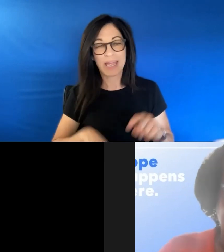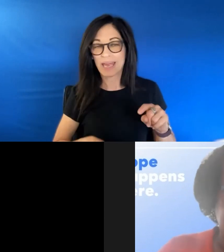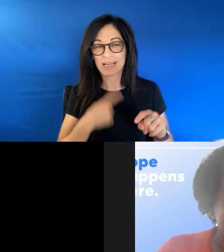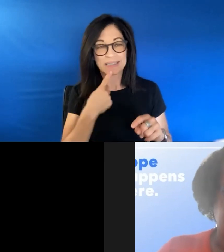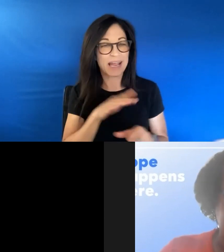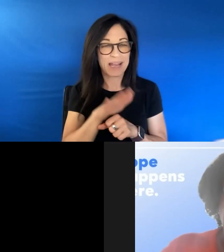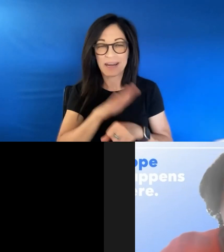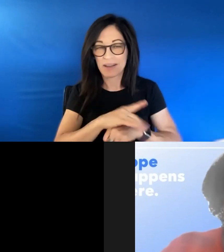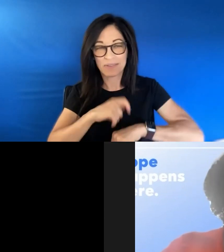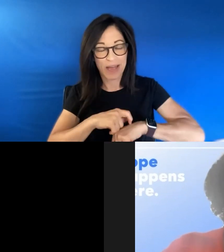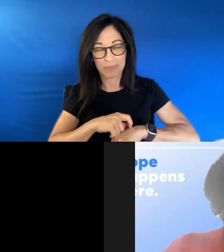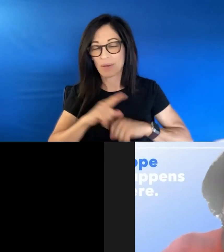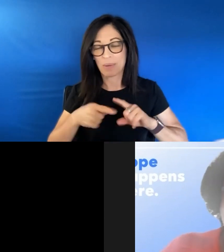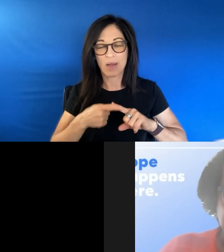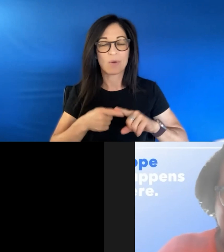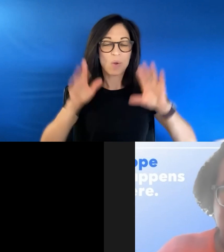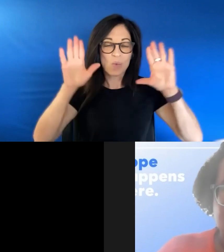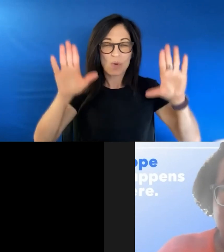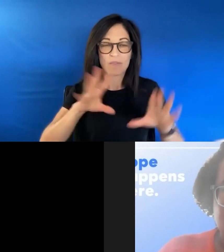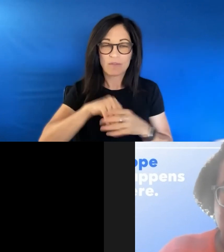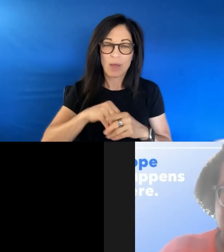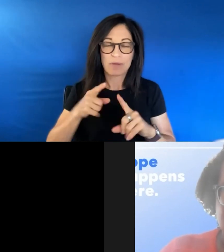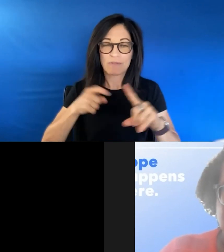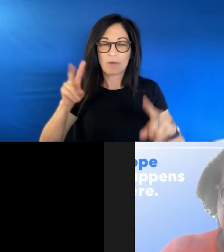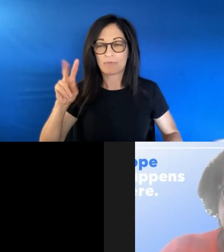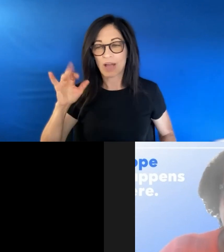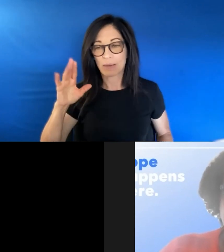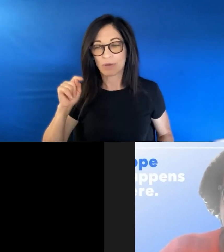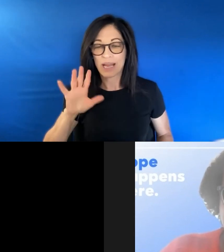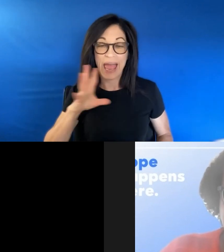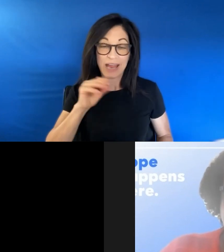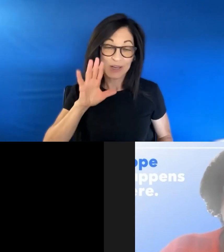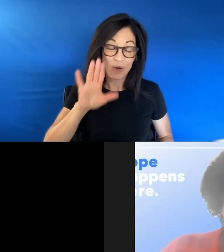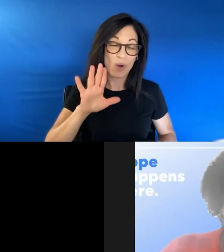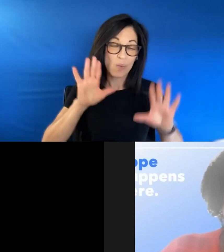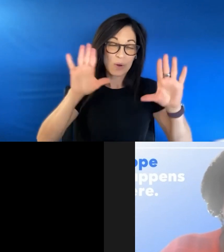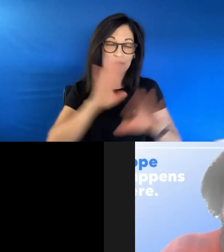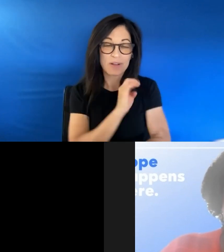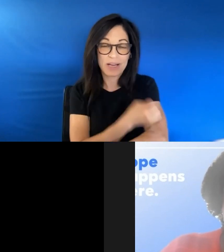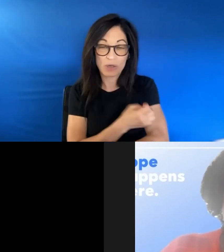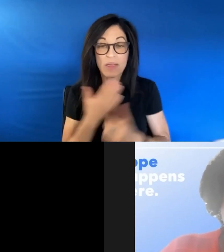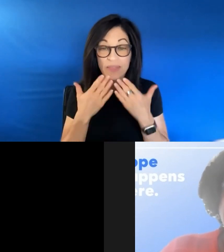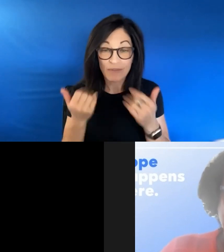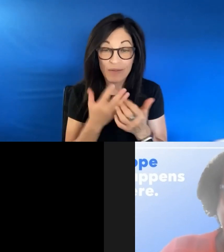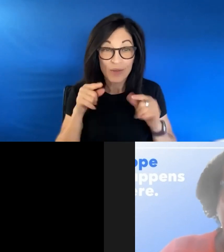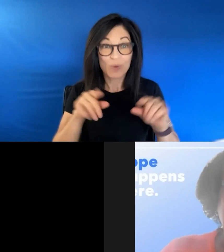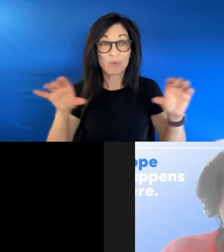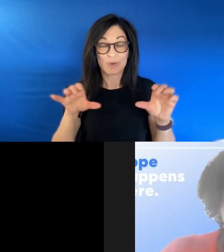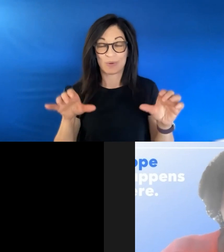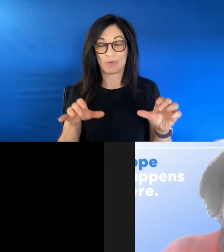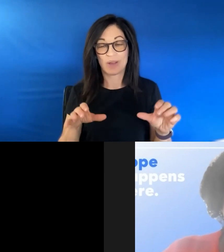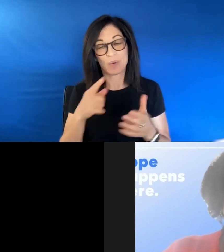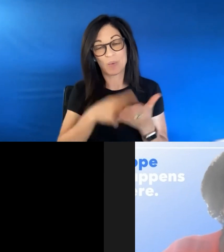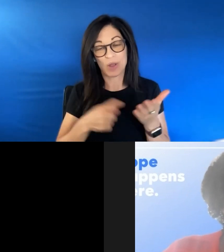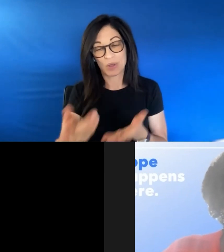Vibrant and its wonderful involvement and just the energy that you bring to it. Thank you so much for what you do and what you also bring to